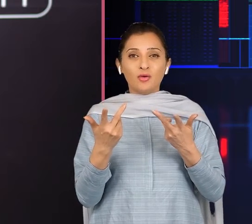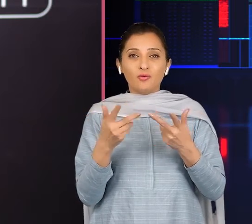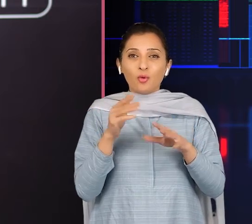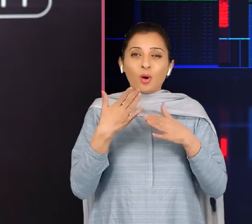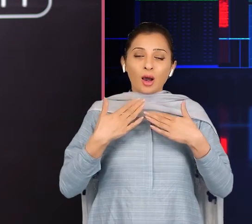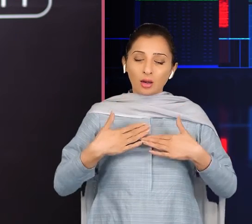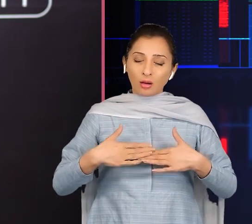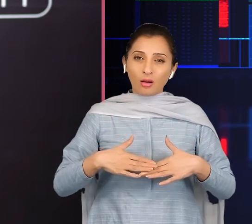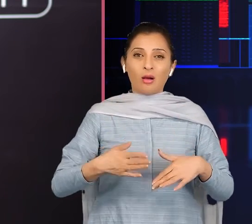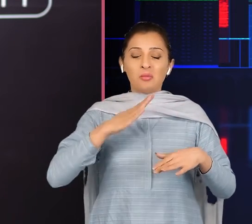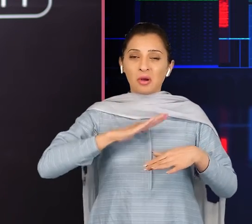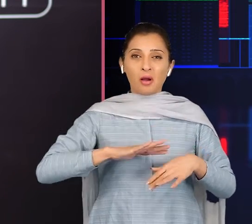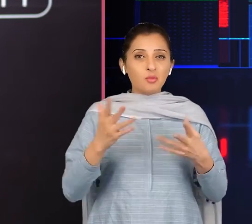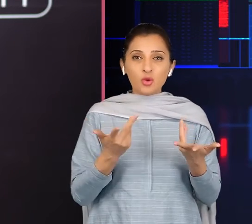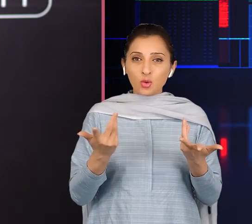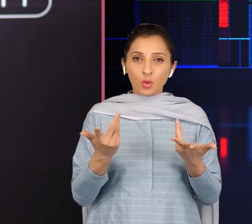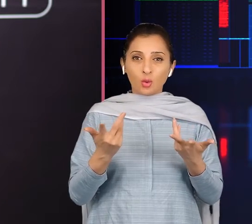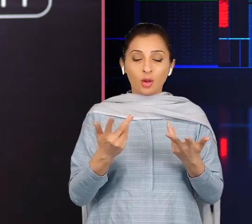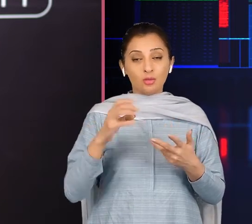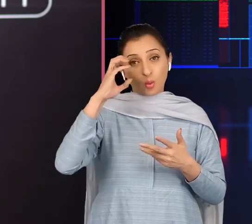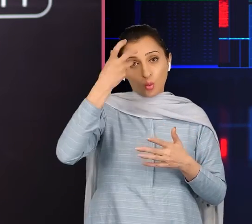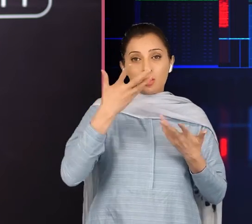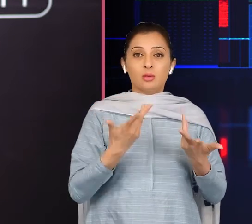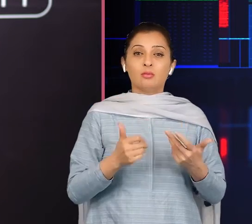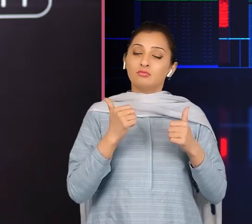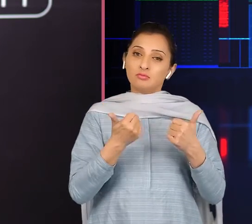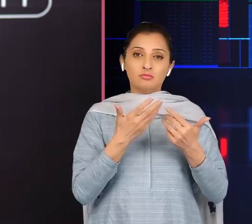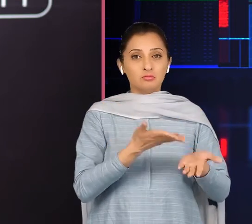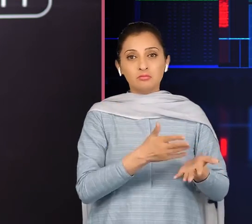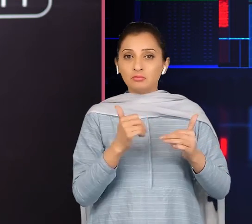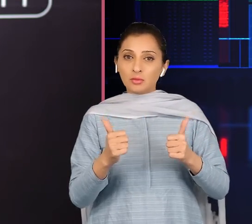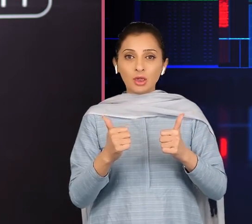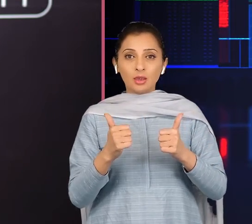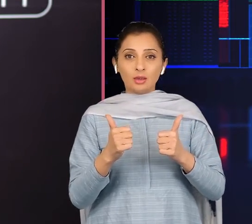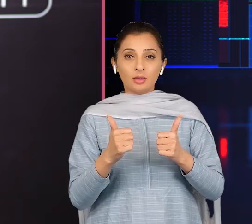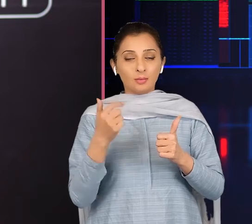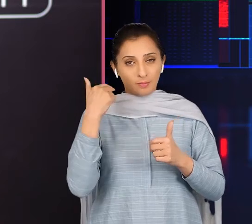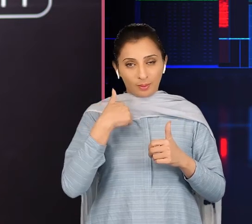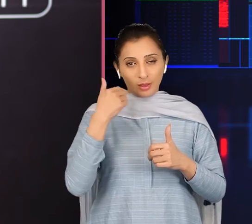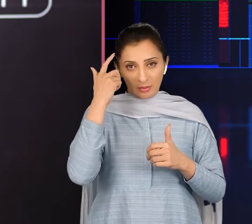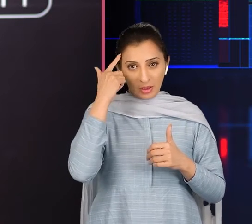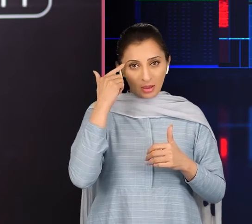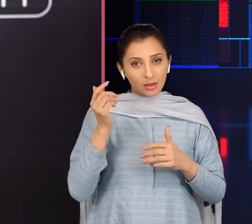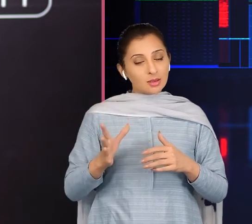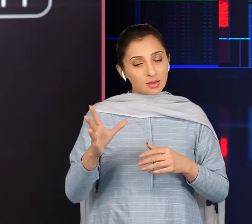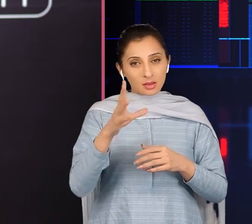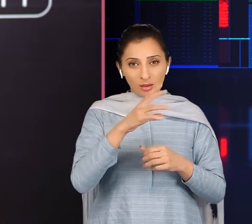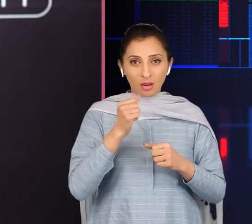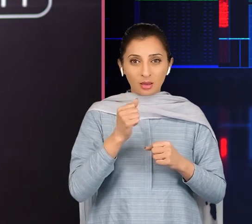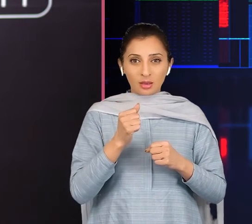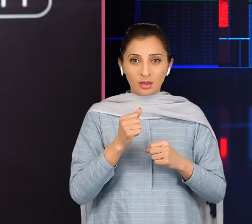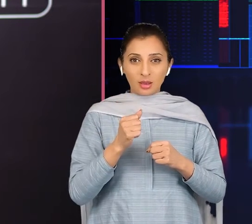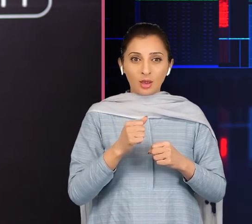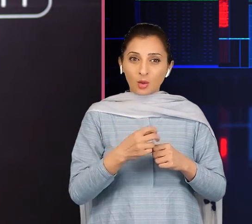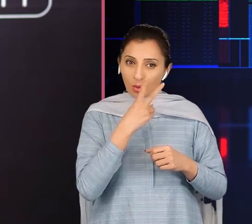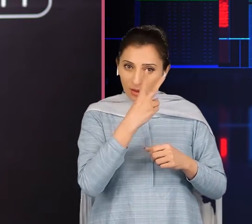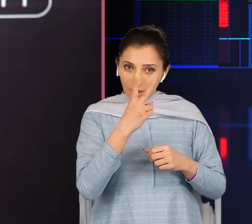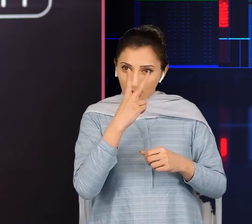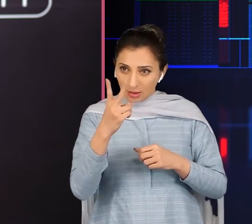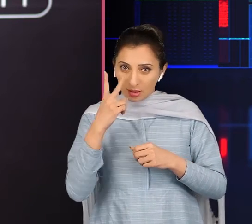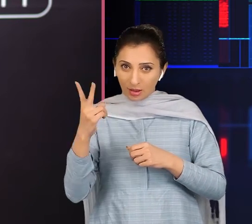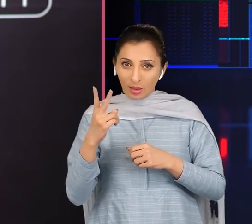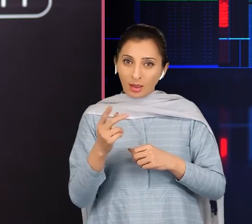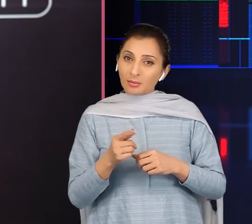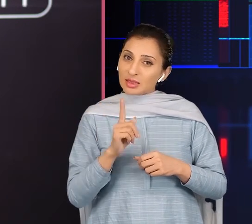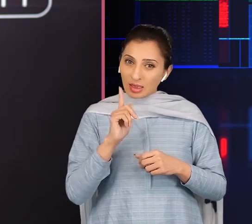us when we could not show that to her? But I think with all these cases, if there's one